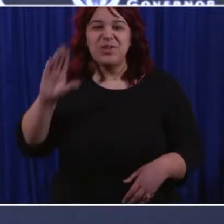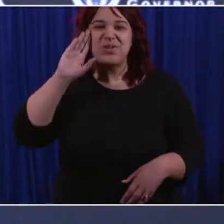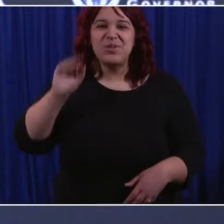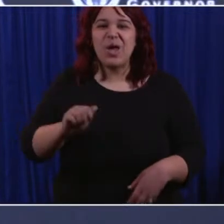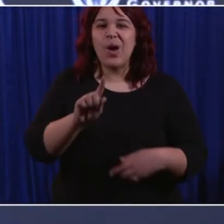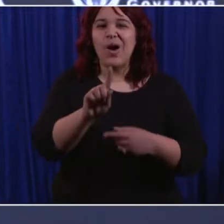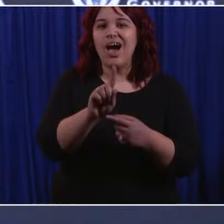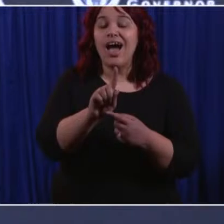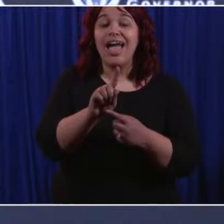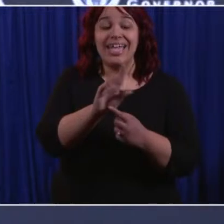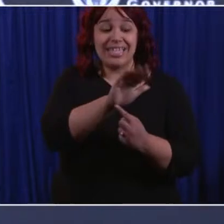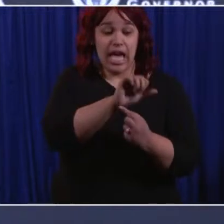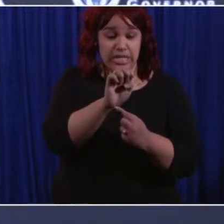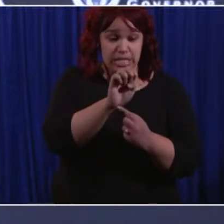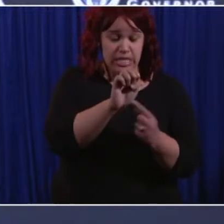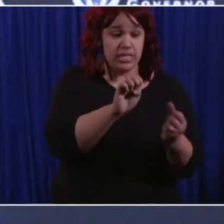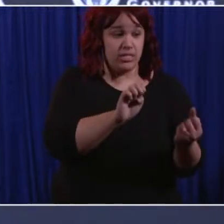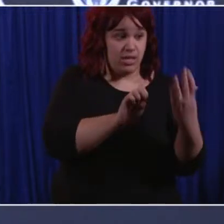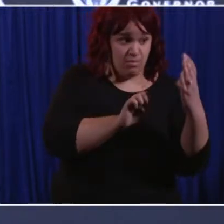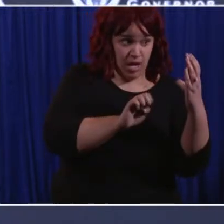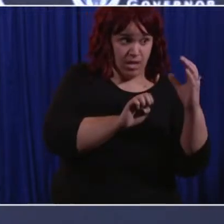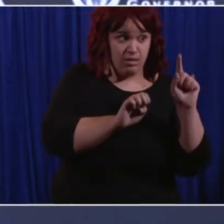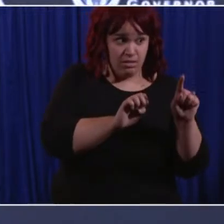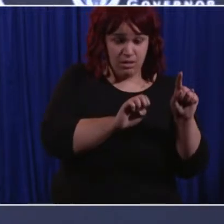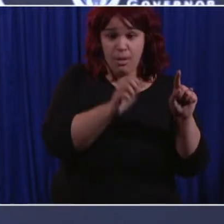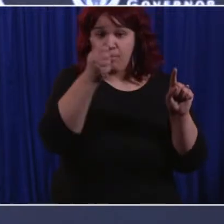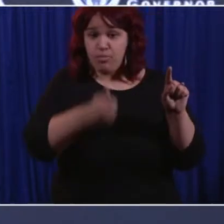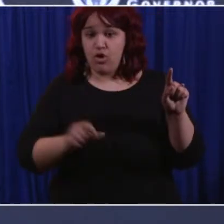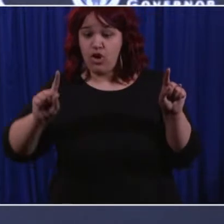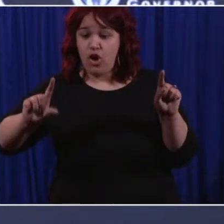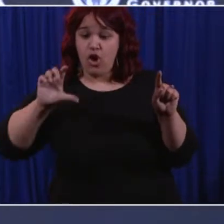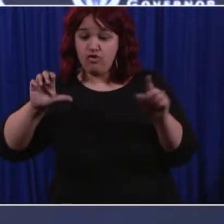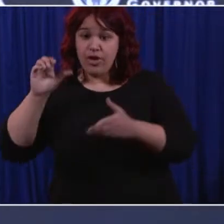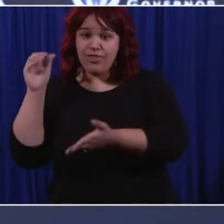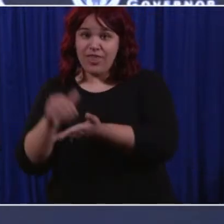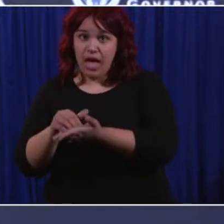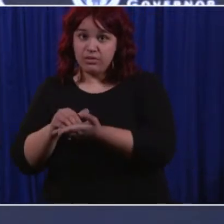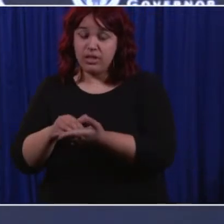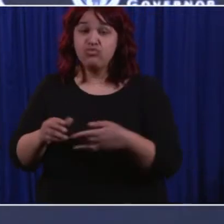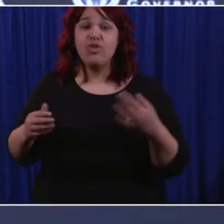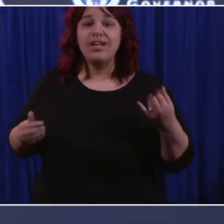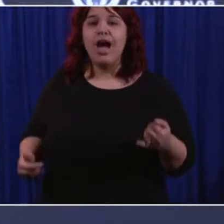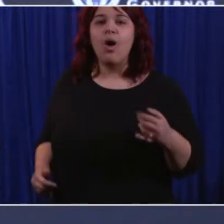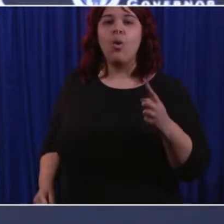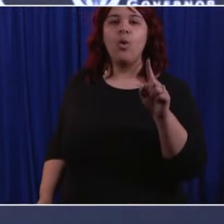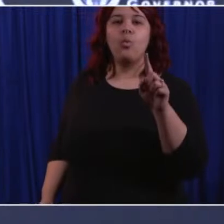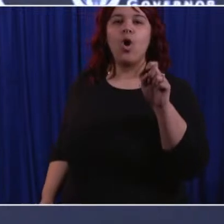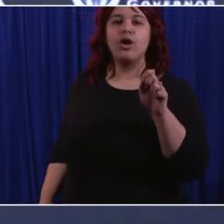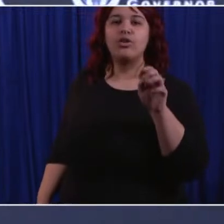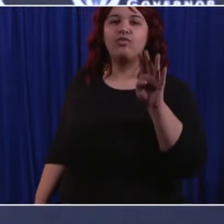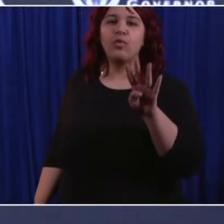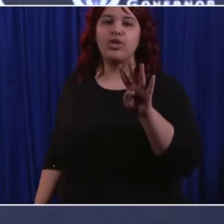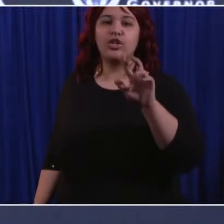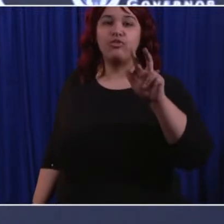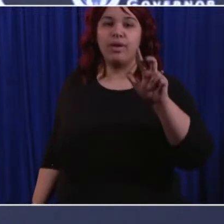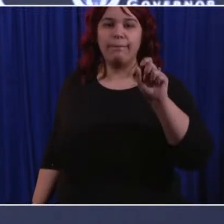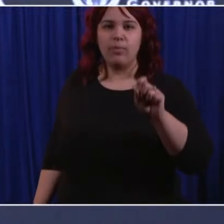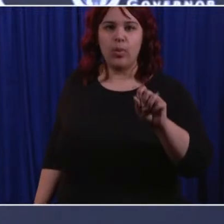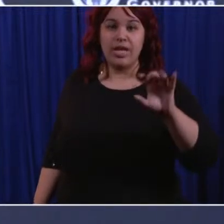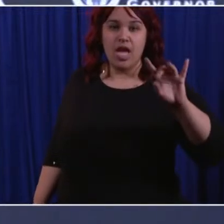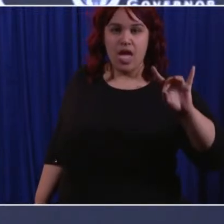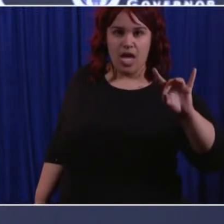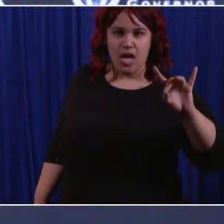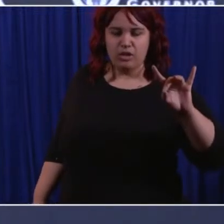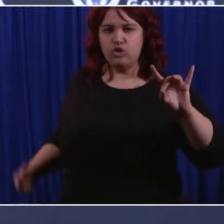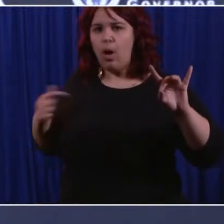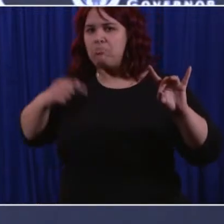magic number. What is the projection now? If we're at 143.8, what's your projection now for lifting the restrictions? Are we above or